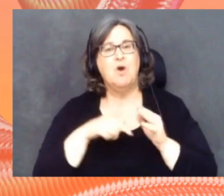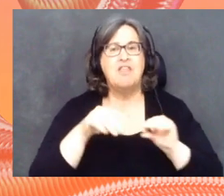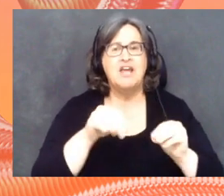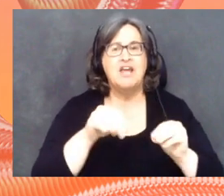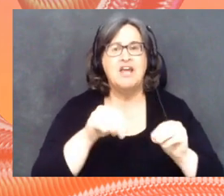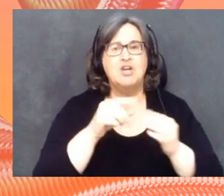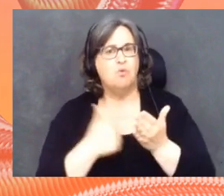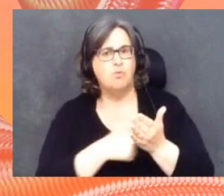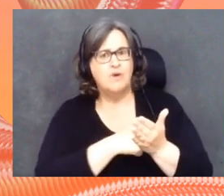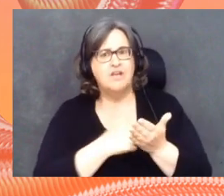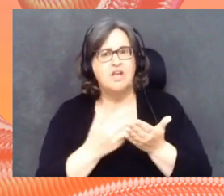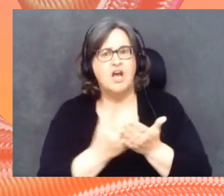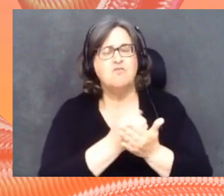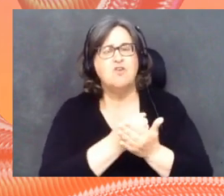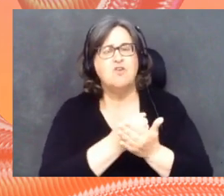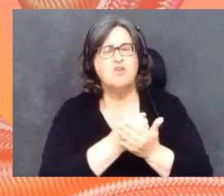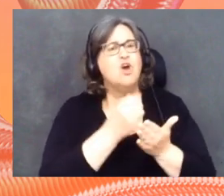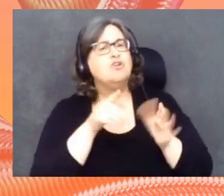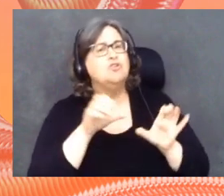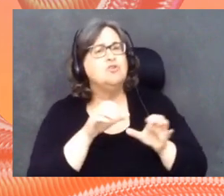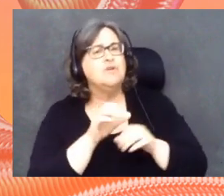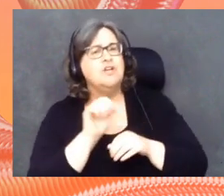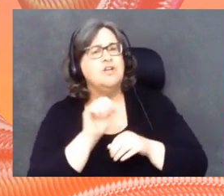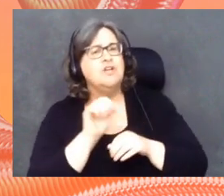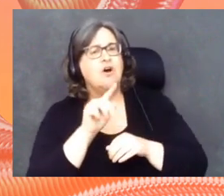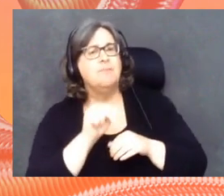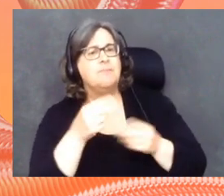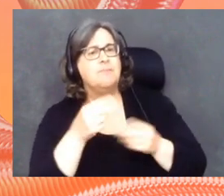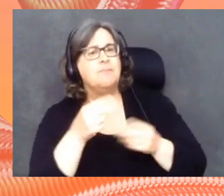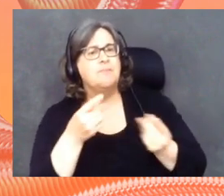Like, what are you planting, Autumn? What are you harvesting?